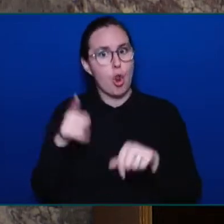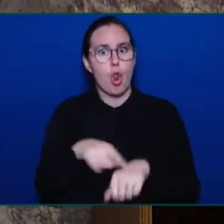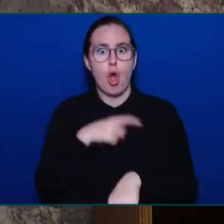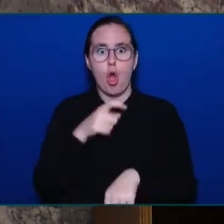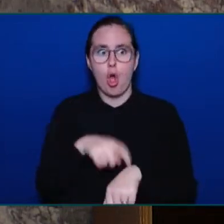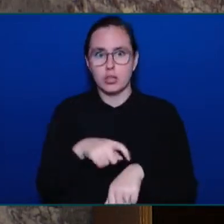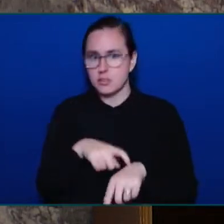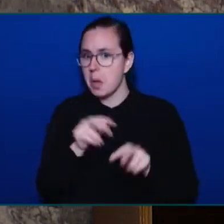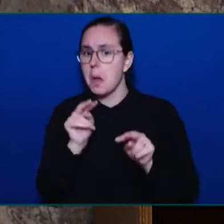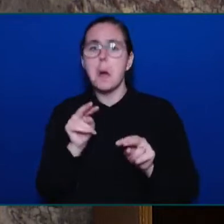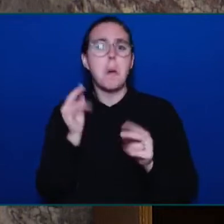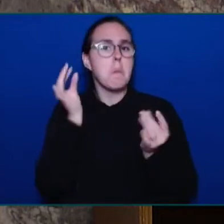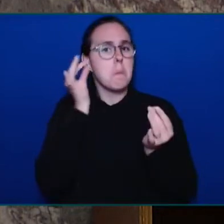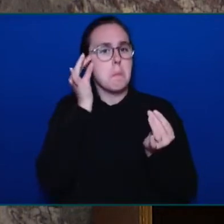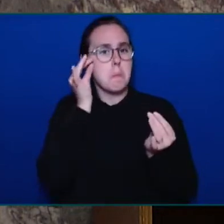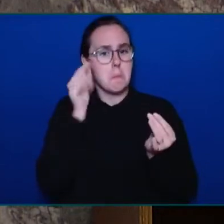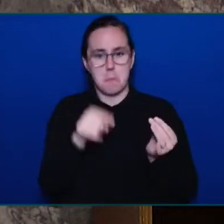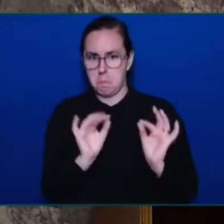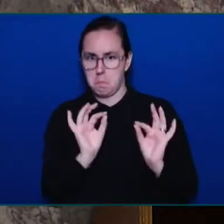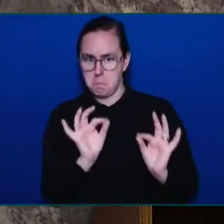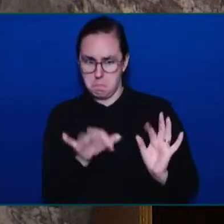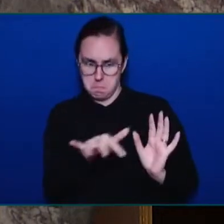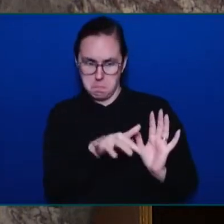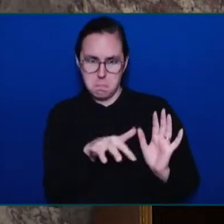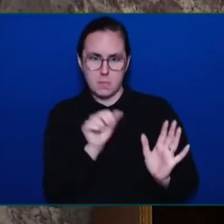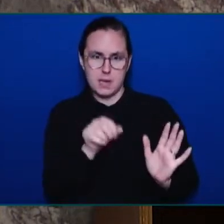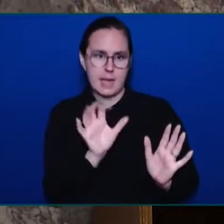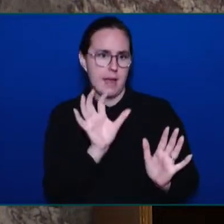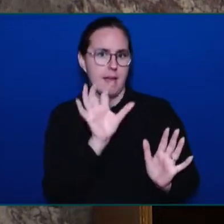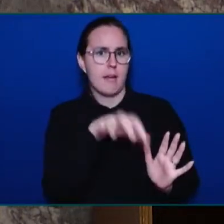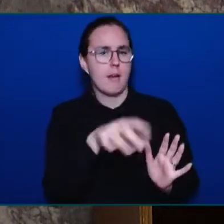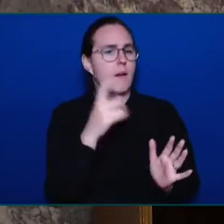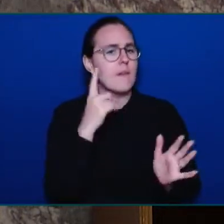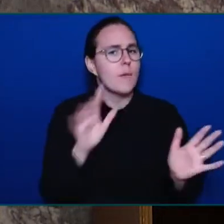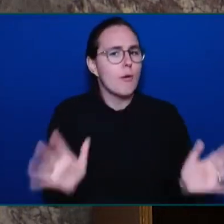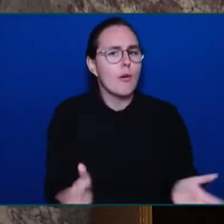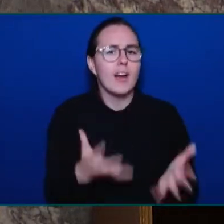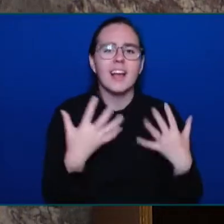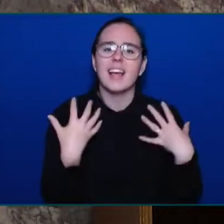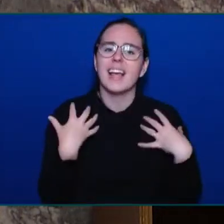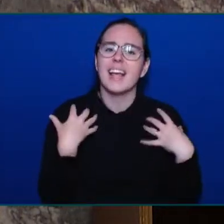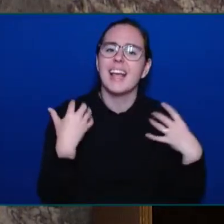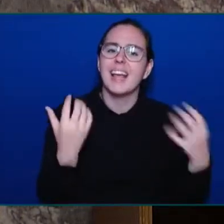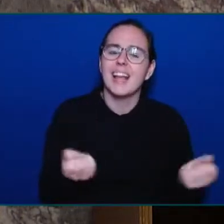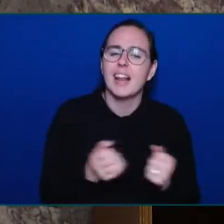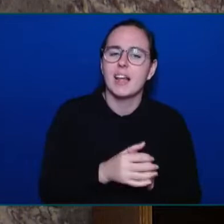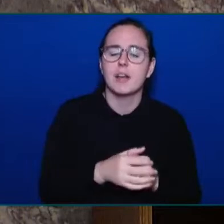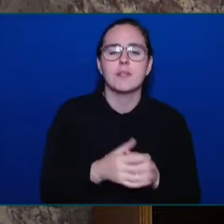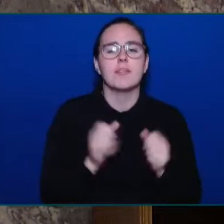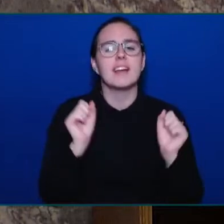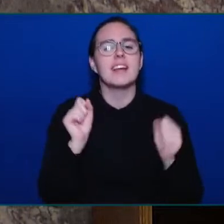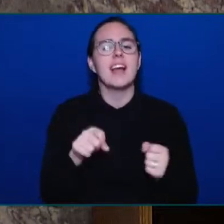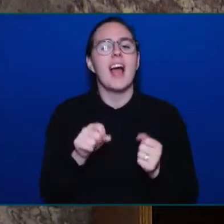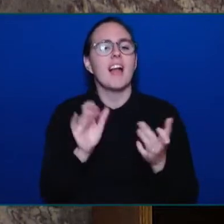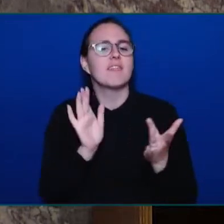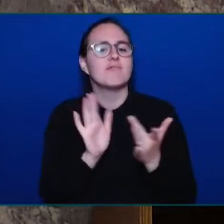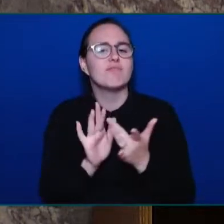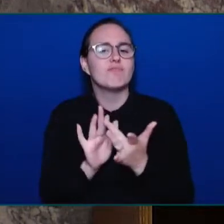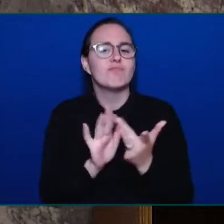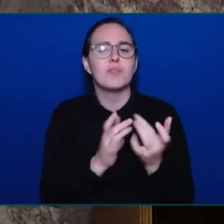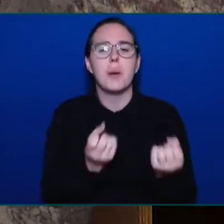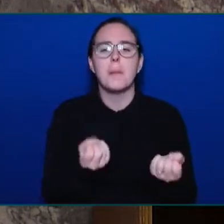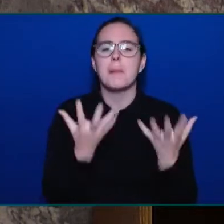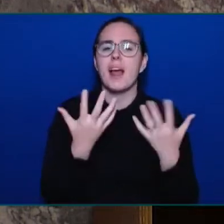the potential to touch many more lives through delivery of more mental health services, end quote.